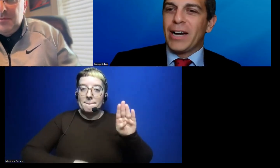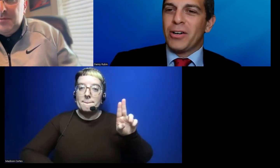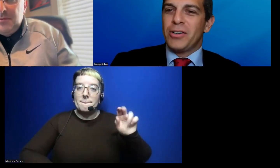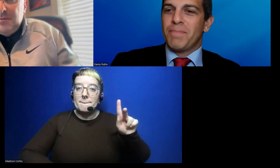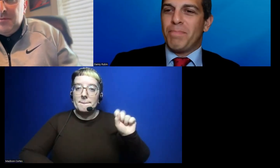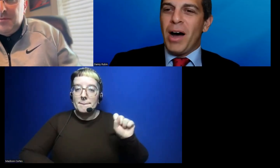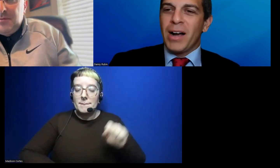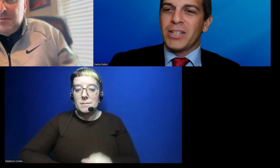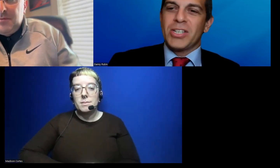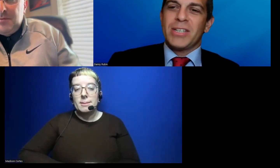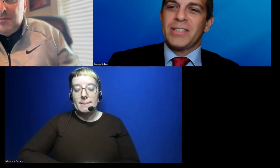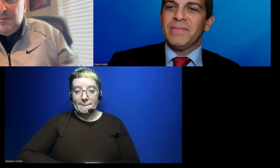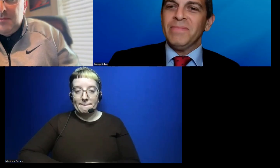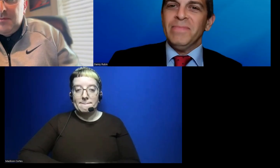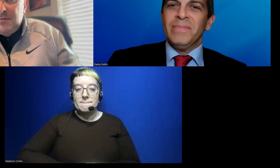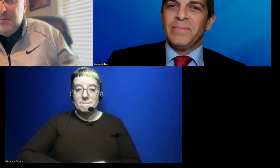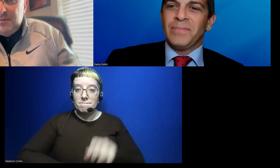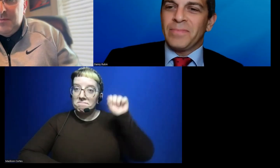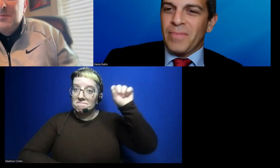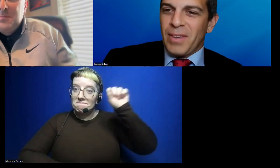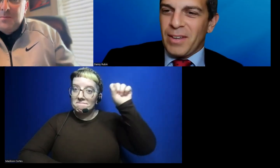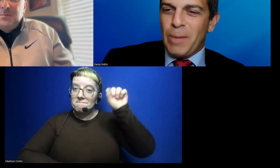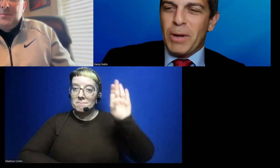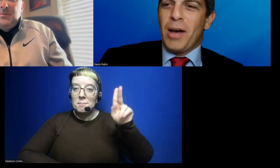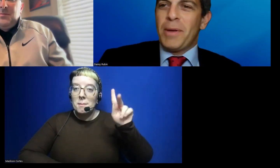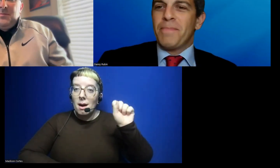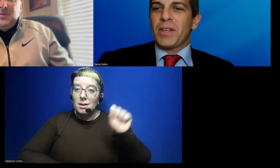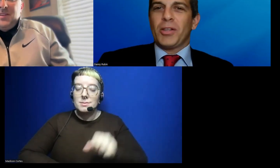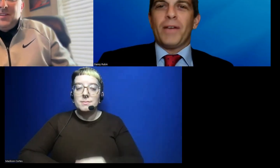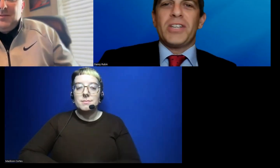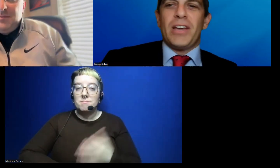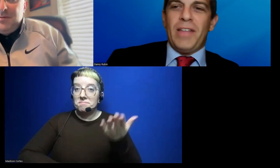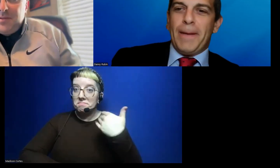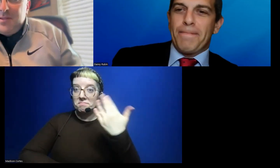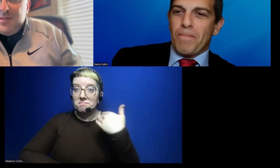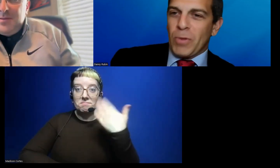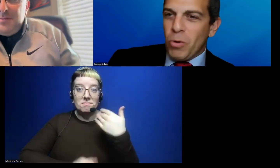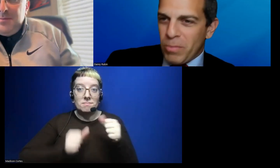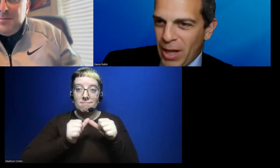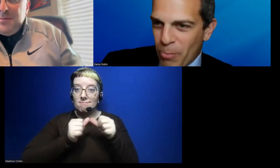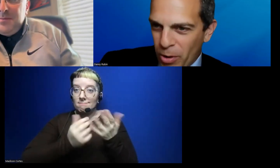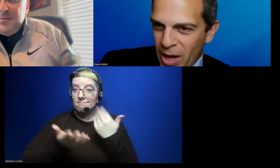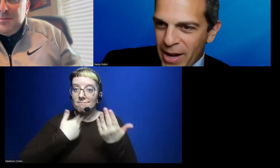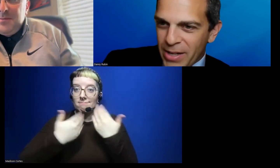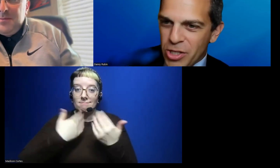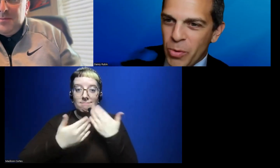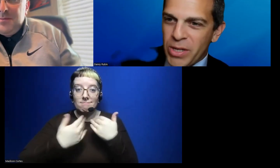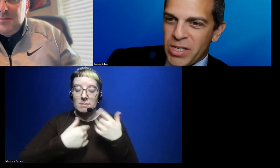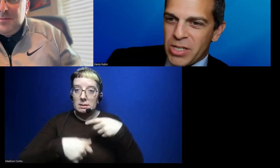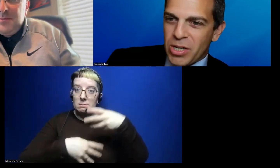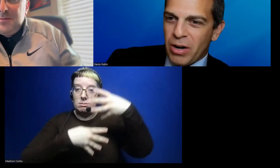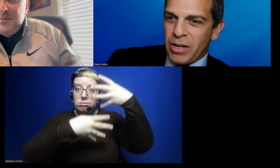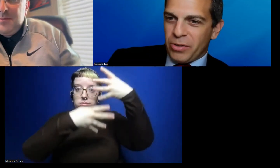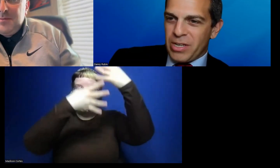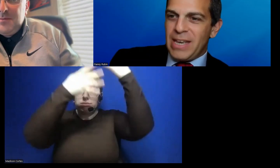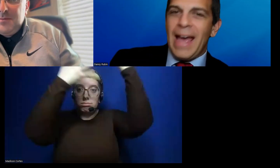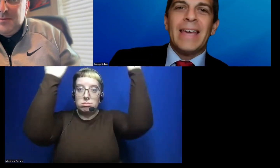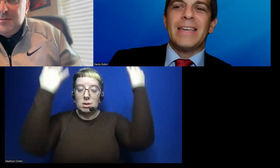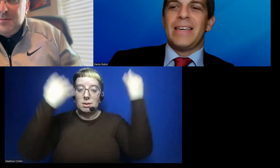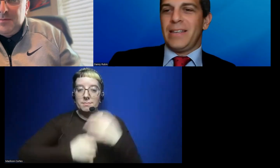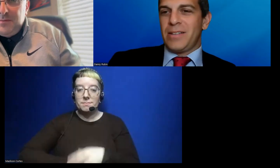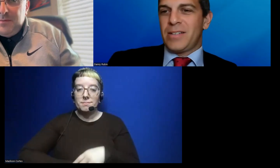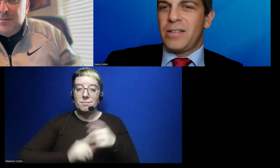Bay Packers, Bucks. Keep it coming. Love seeing that. Oh, a lot more. Lions, UNC Tar